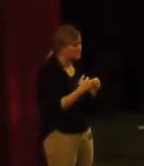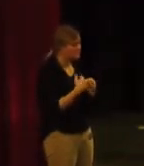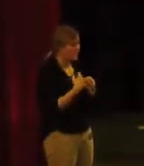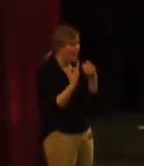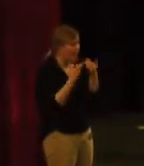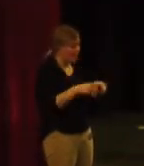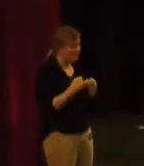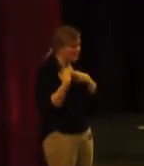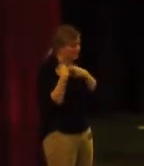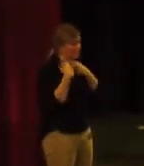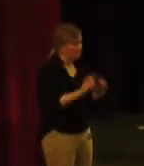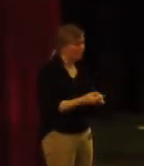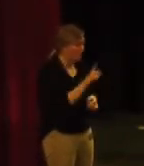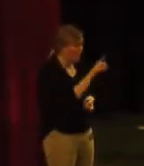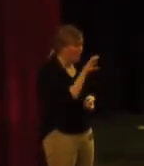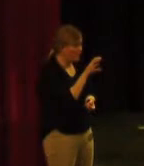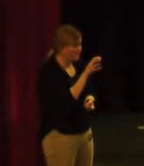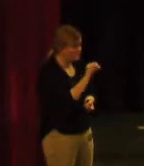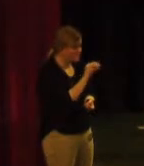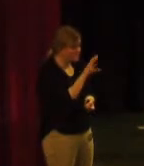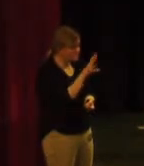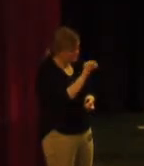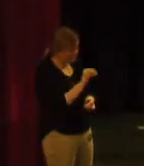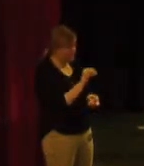always in the background. It's something that